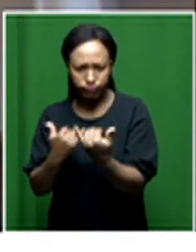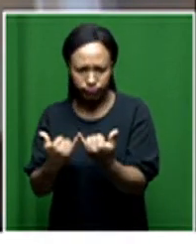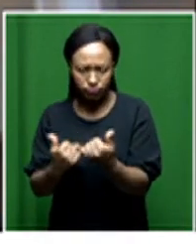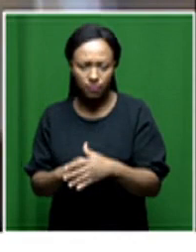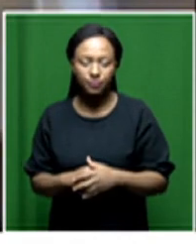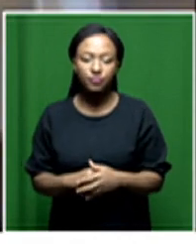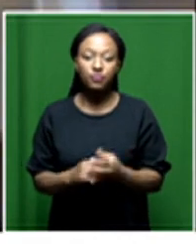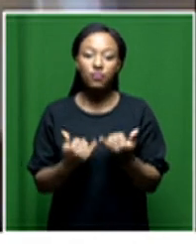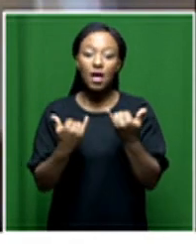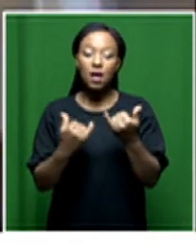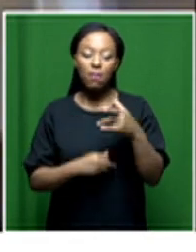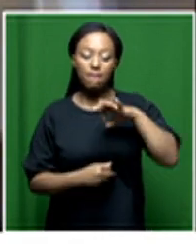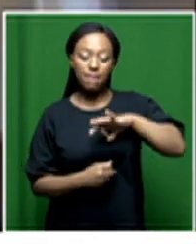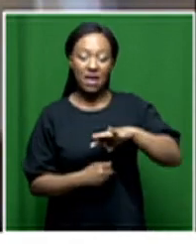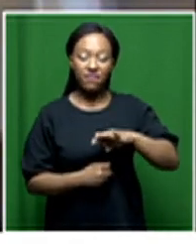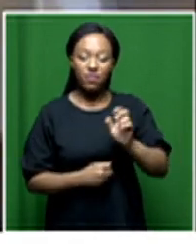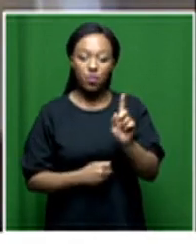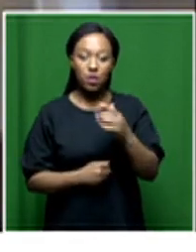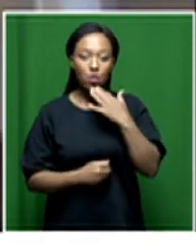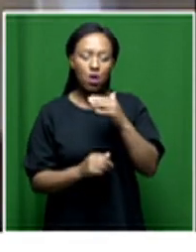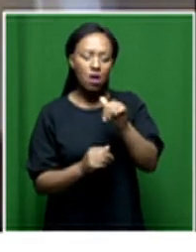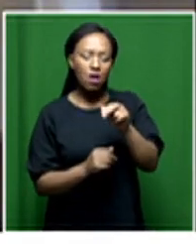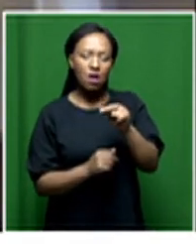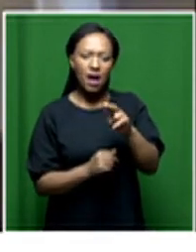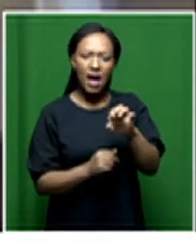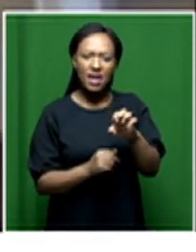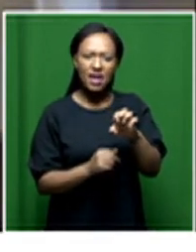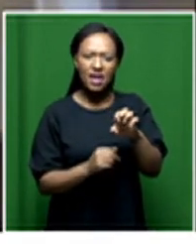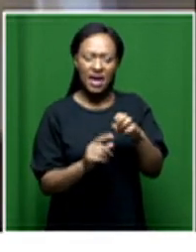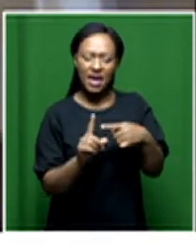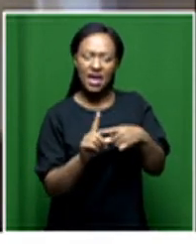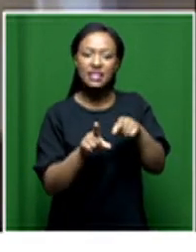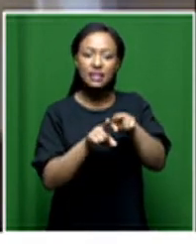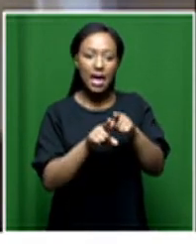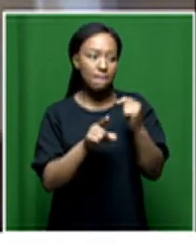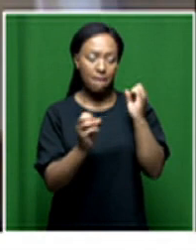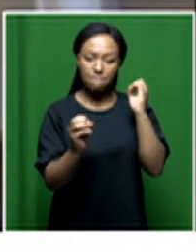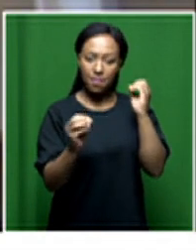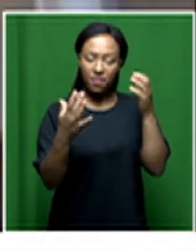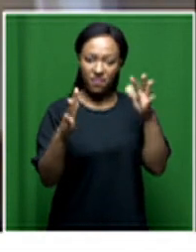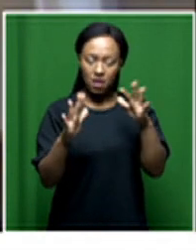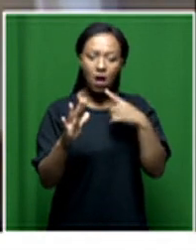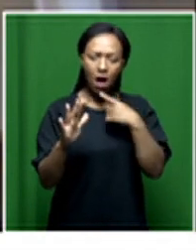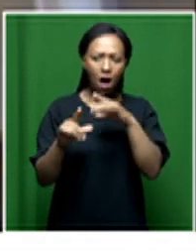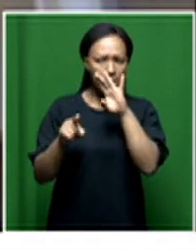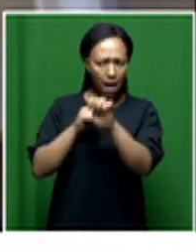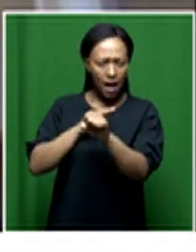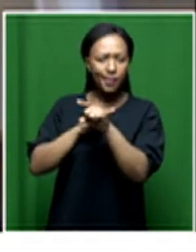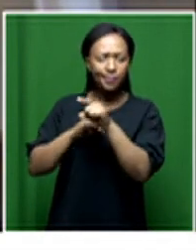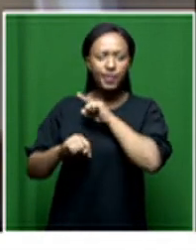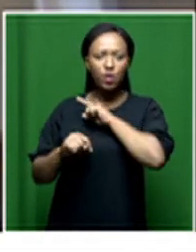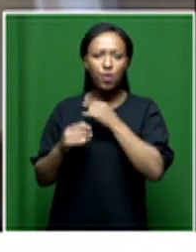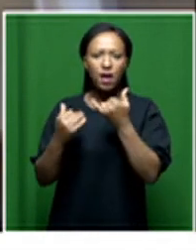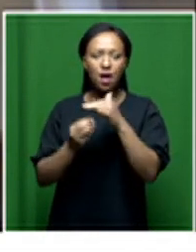the advantage now, which I think Andre also picked up in his presentation, is that we find ourselves at a point when the